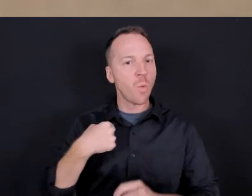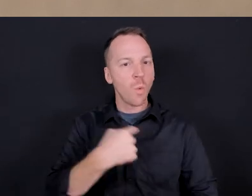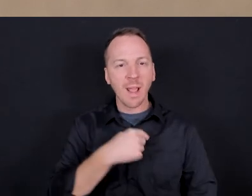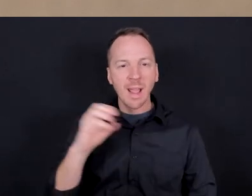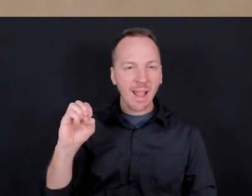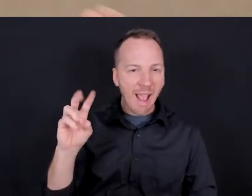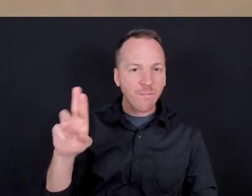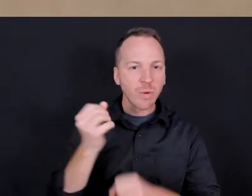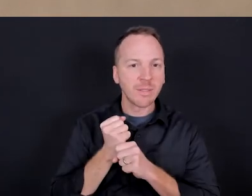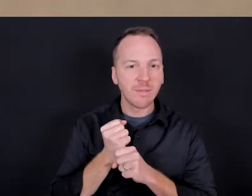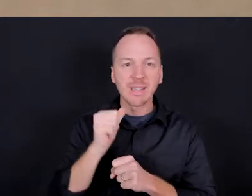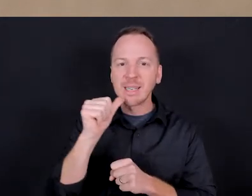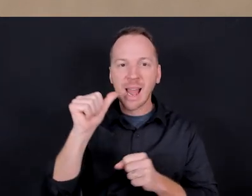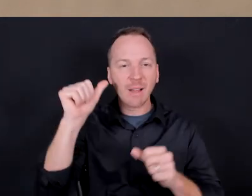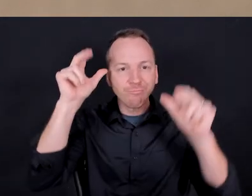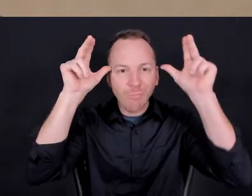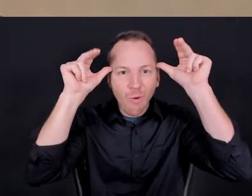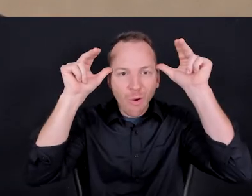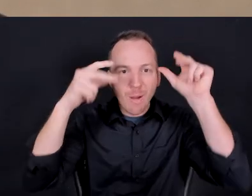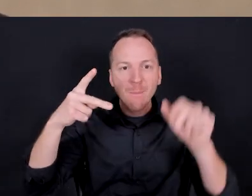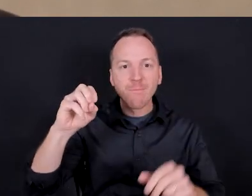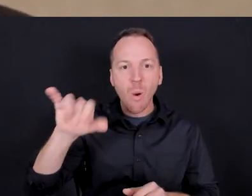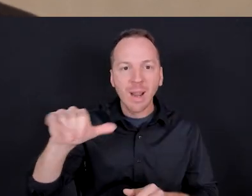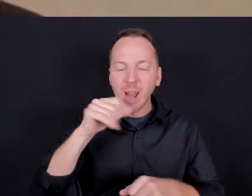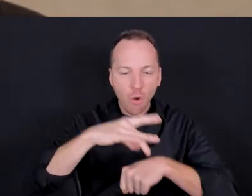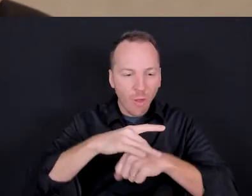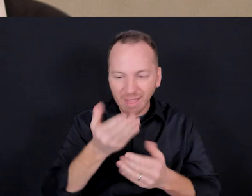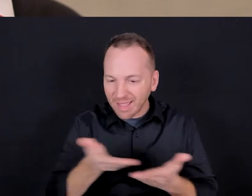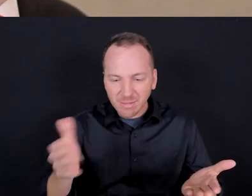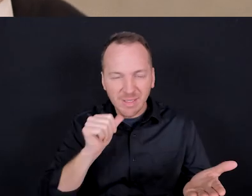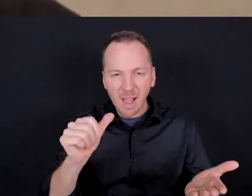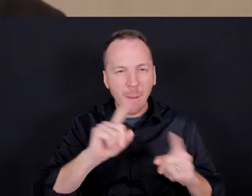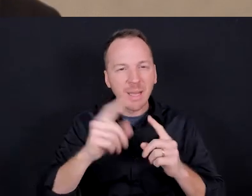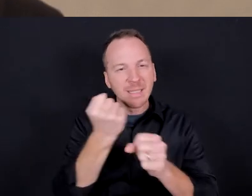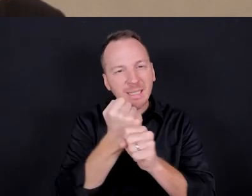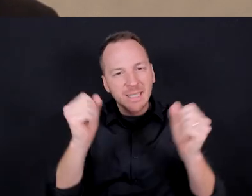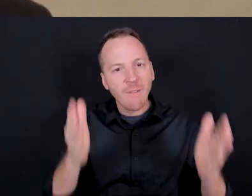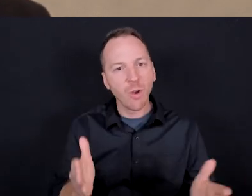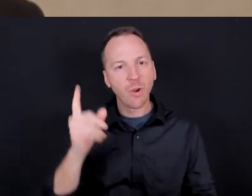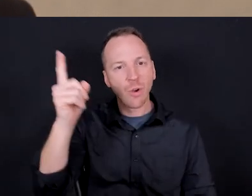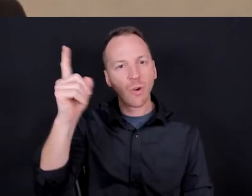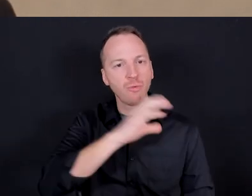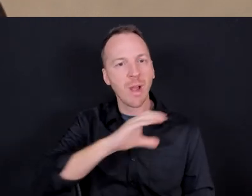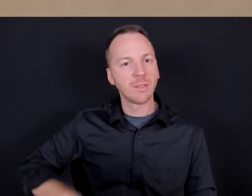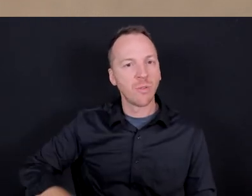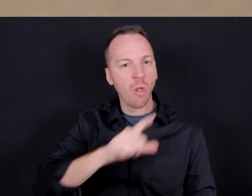received. It's not a pony, it's not earthly gifts, but it's a Savior who is Christ the